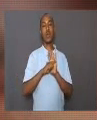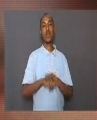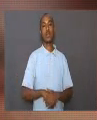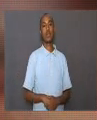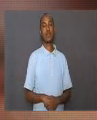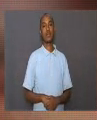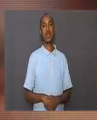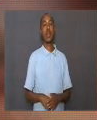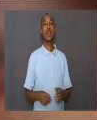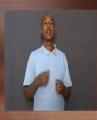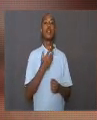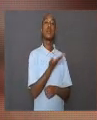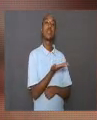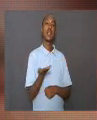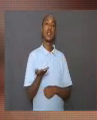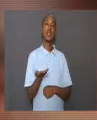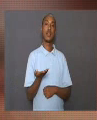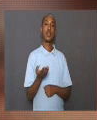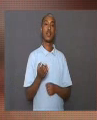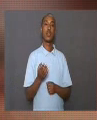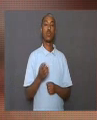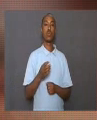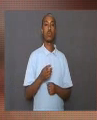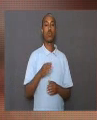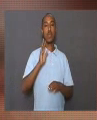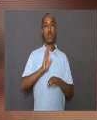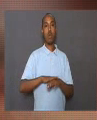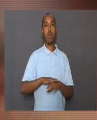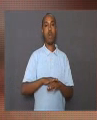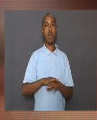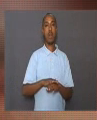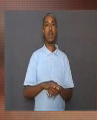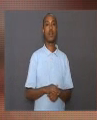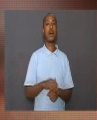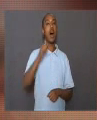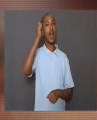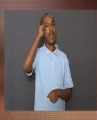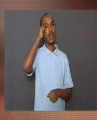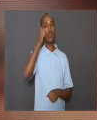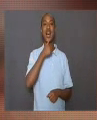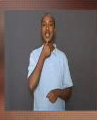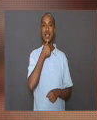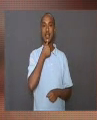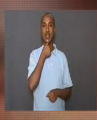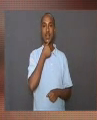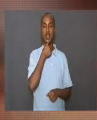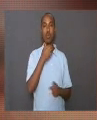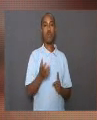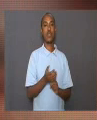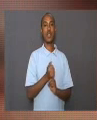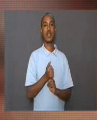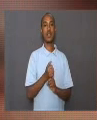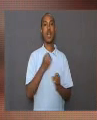In order for a substance to be called an Arrhenius acid, it should